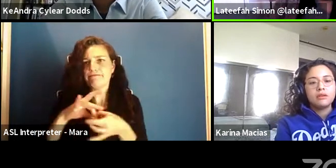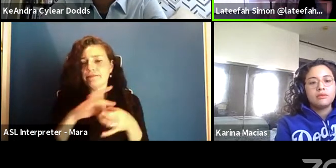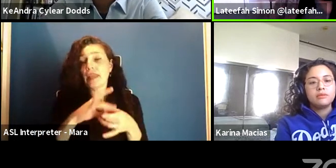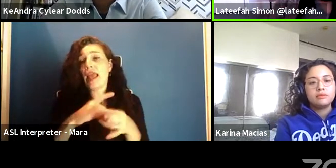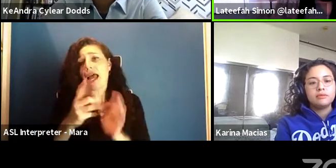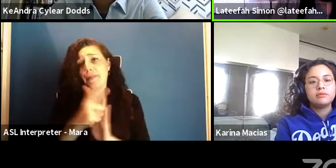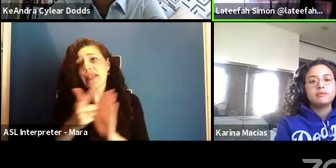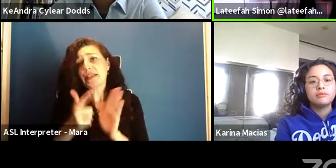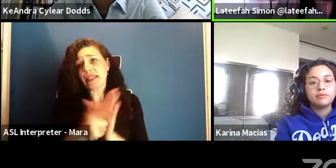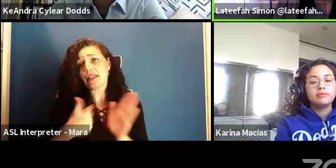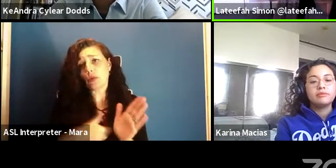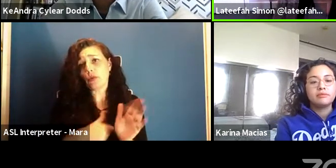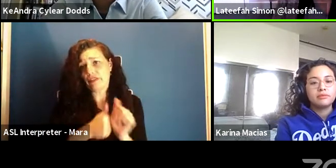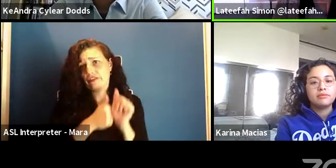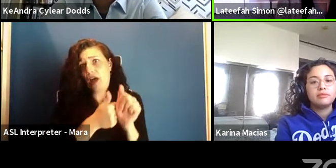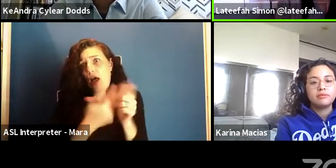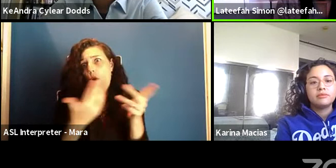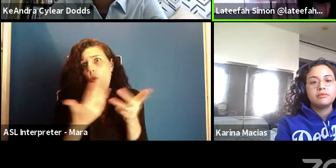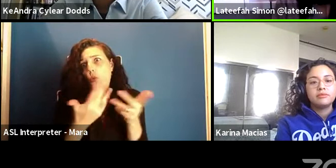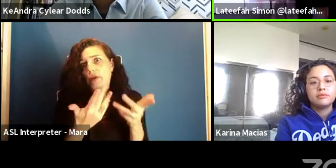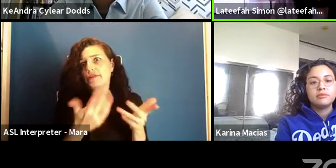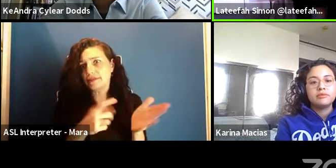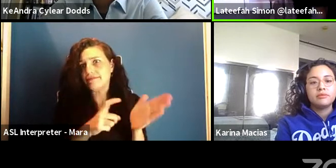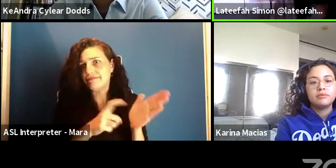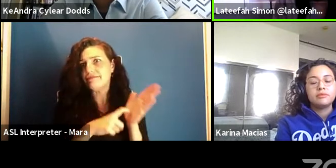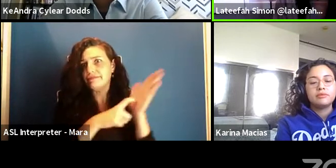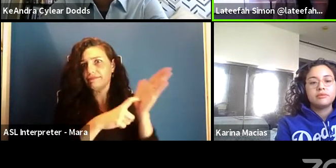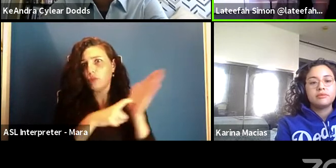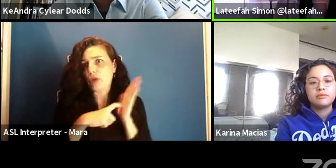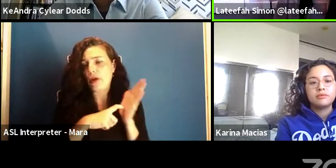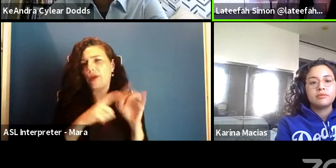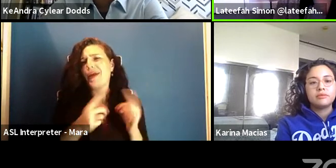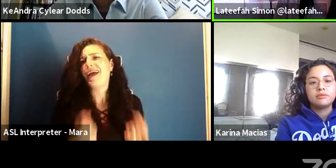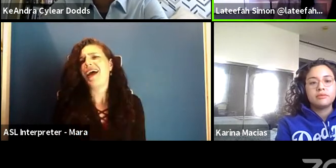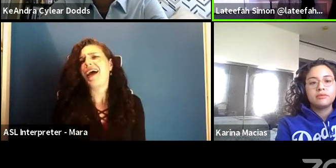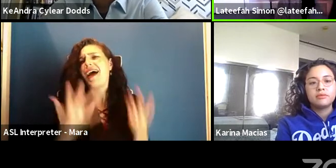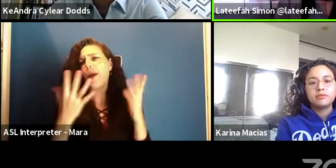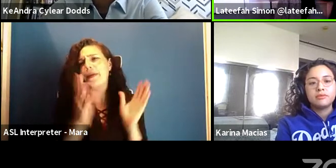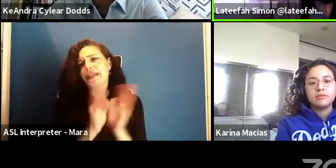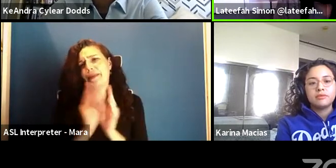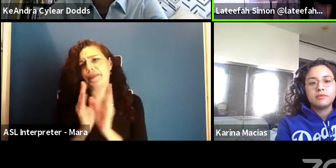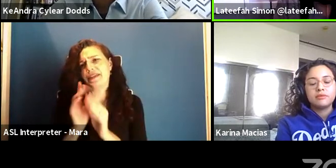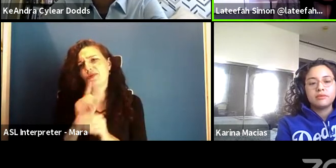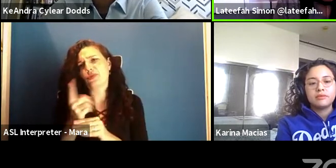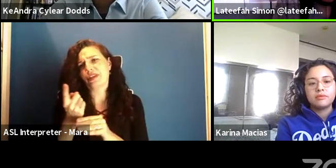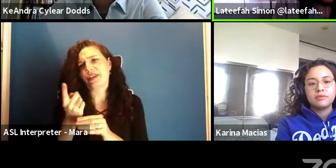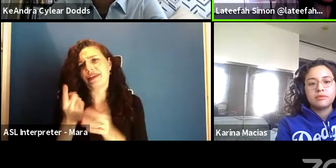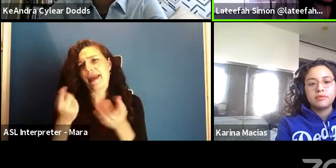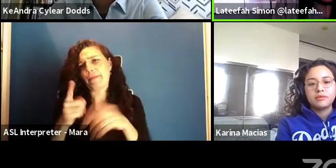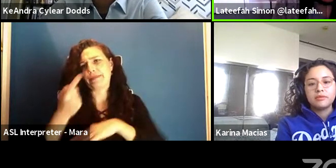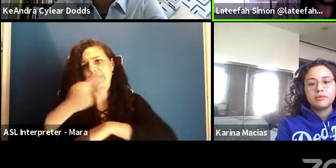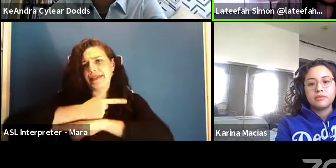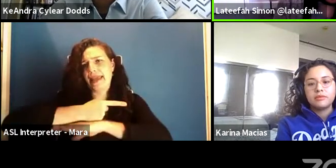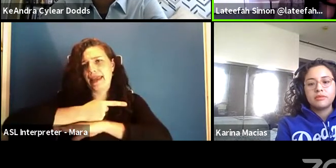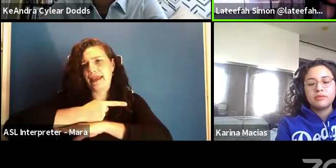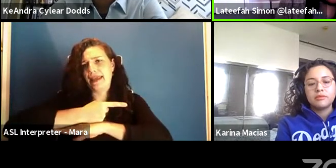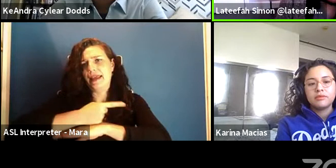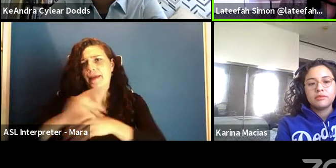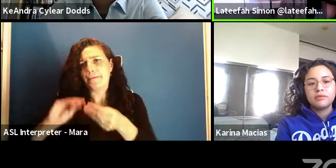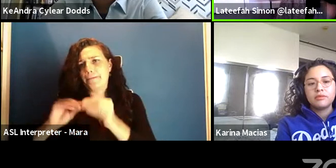law what's needed to do, but how many meetings take place in the daytime? How many meetings are accessible to real working people?